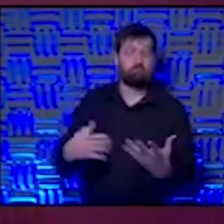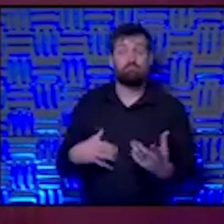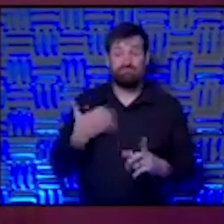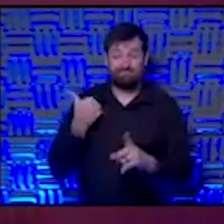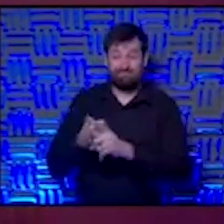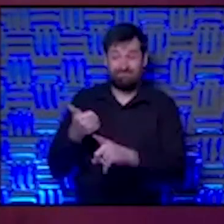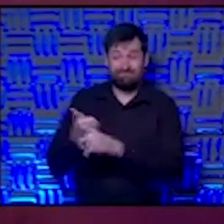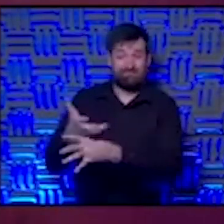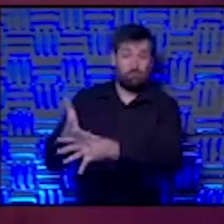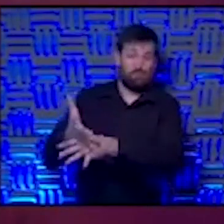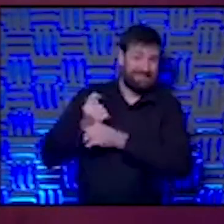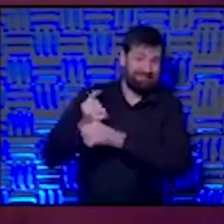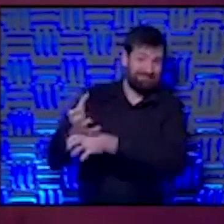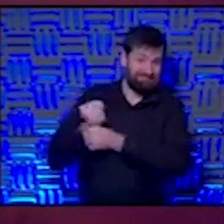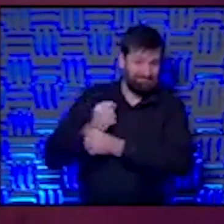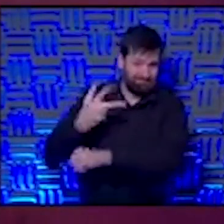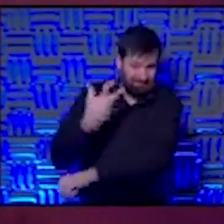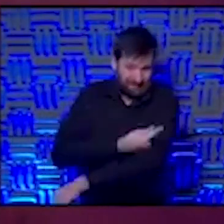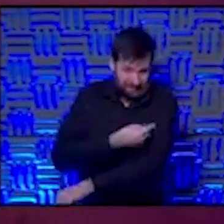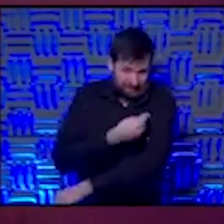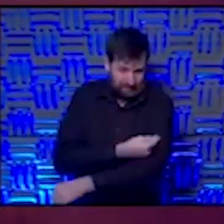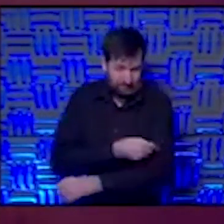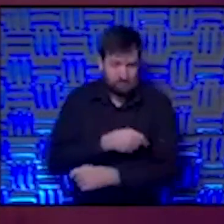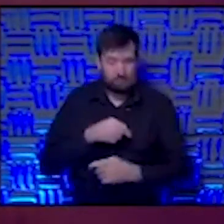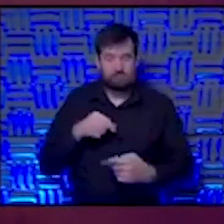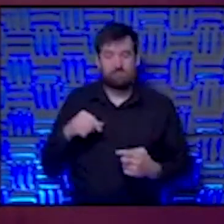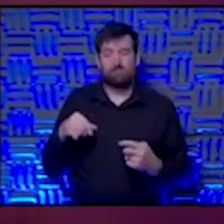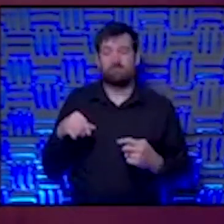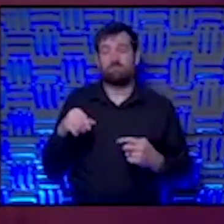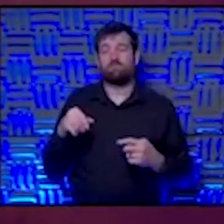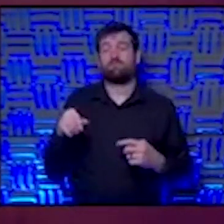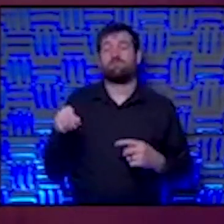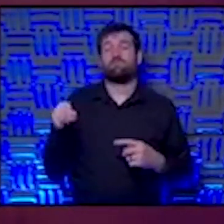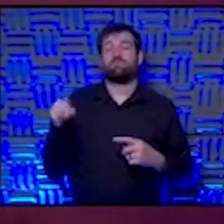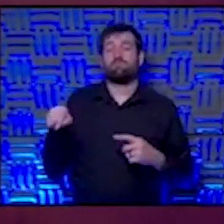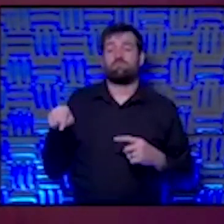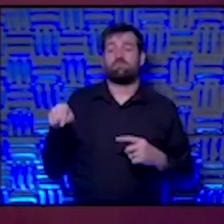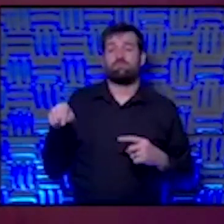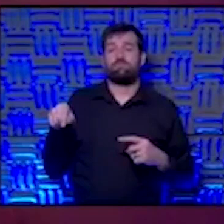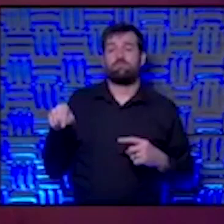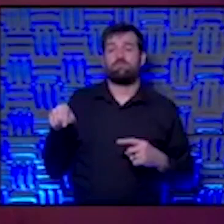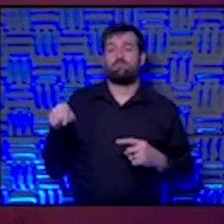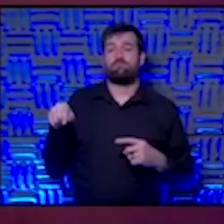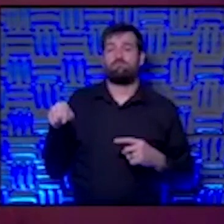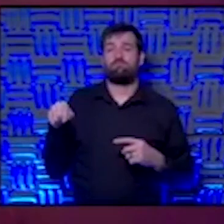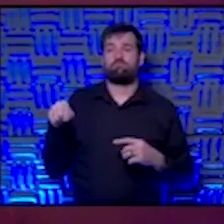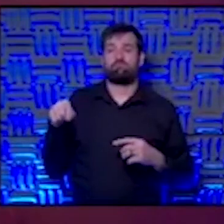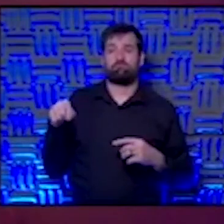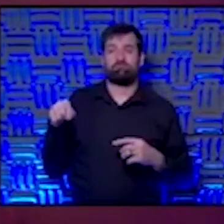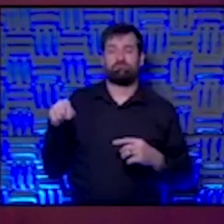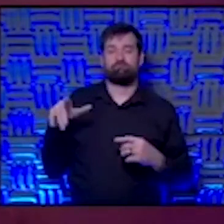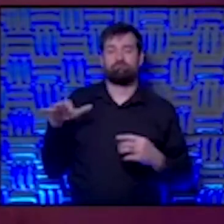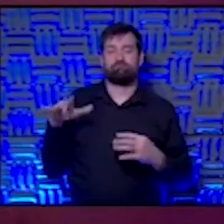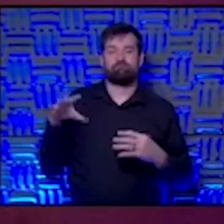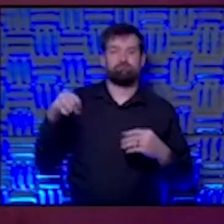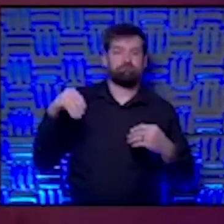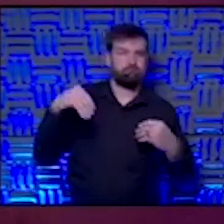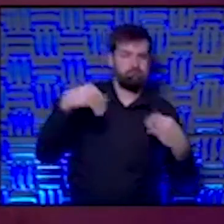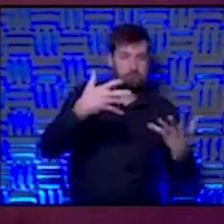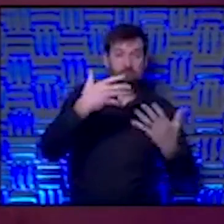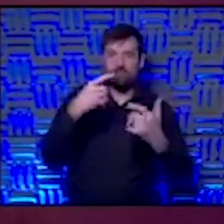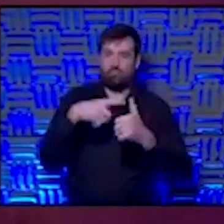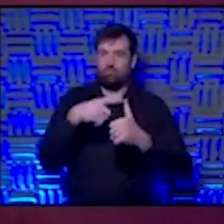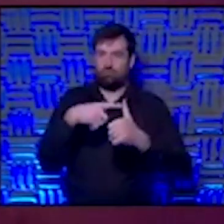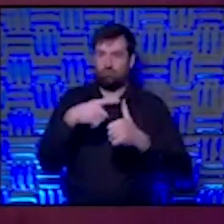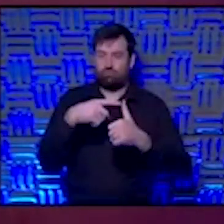Walgreens get their vaccine supply, they are rolling out to send, first